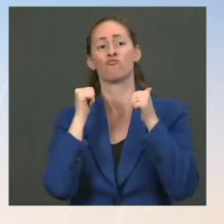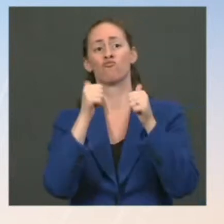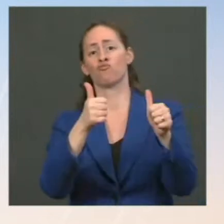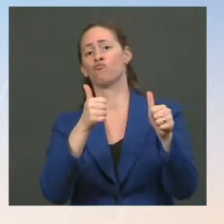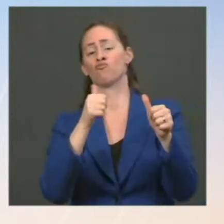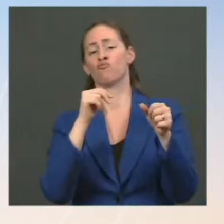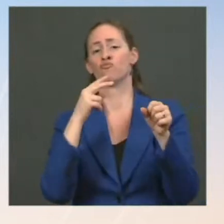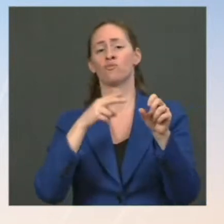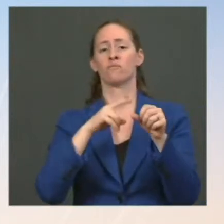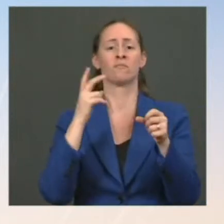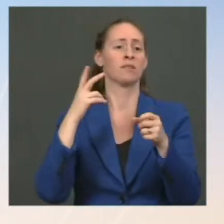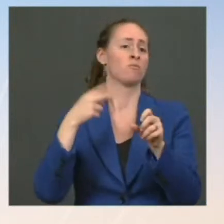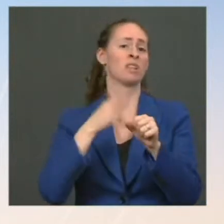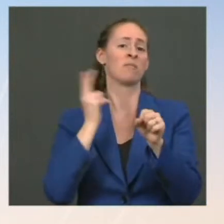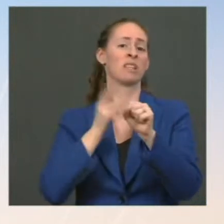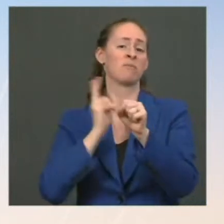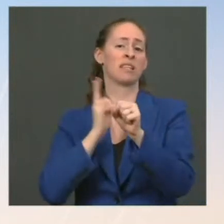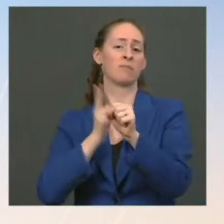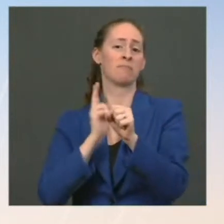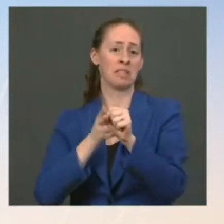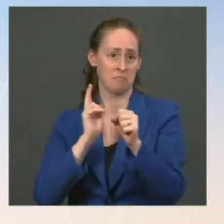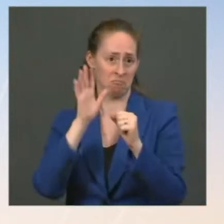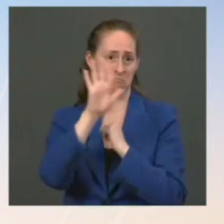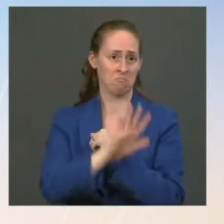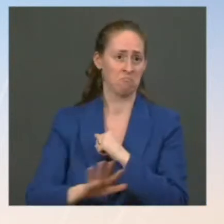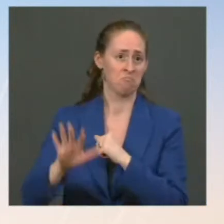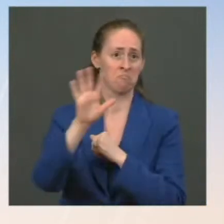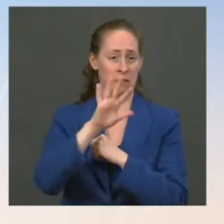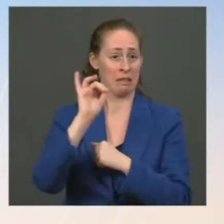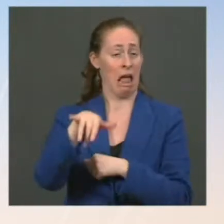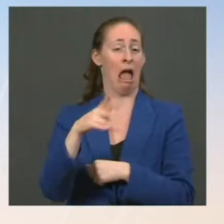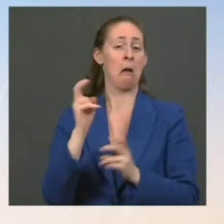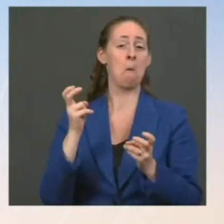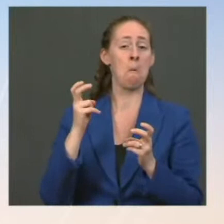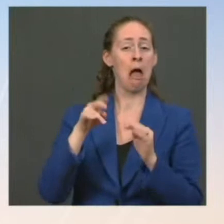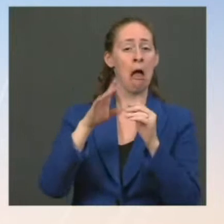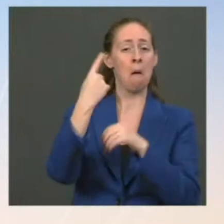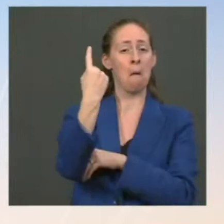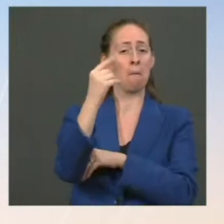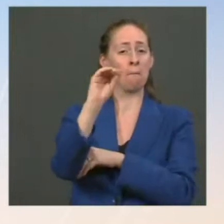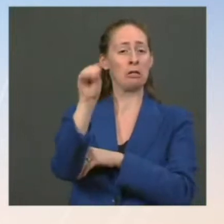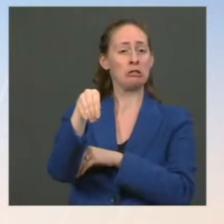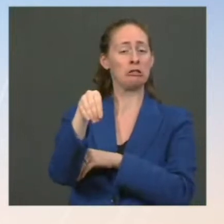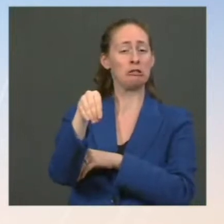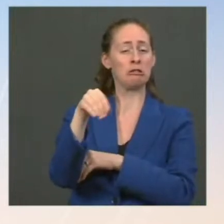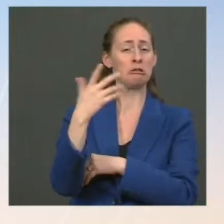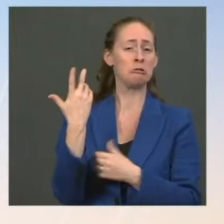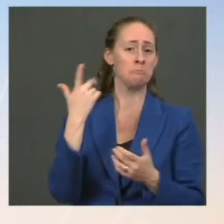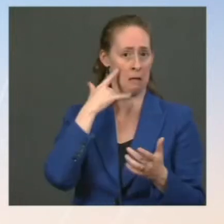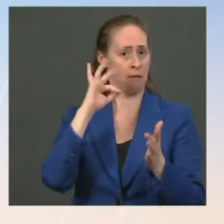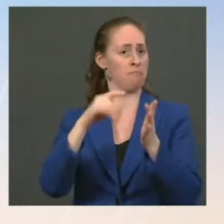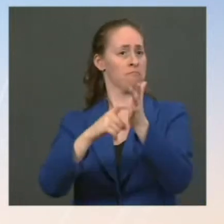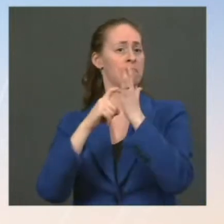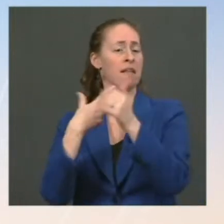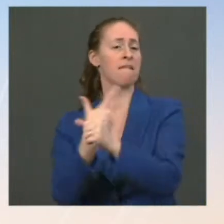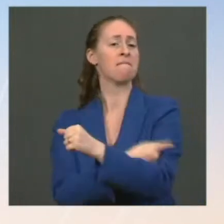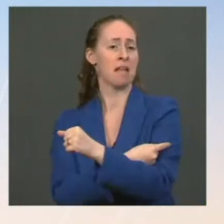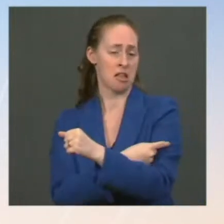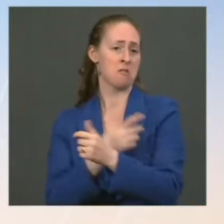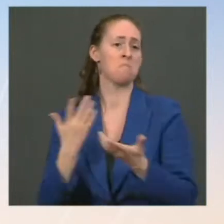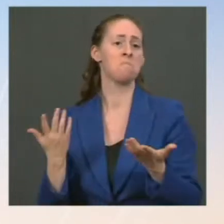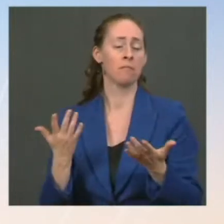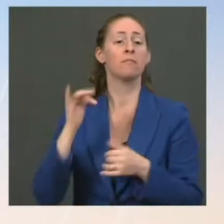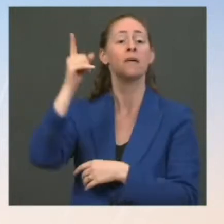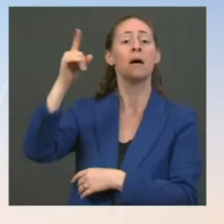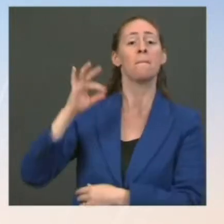vaccine mandate, I should say. That means less than 1% quit over a vaccine requirement. And new employment data out of Maine showed that only